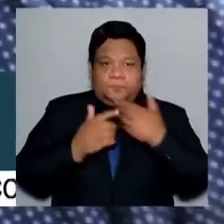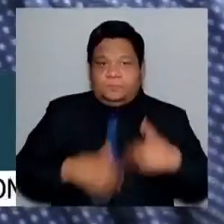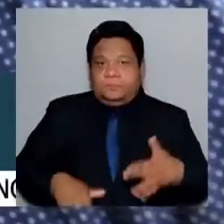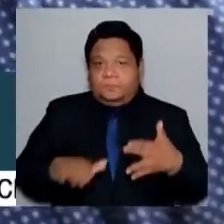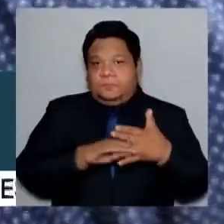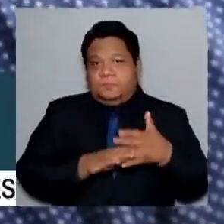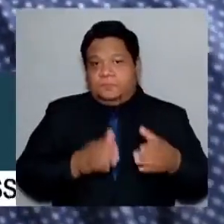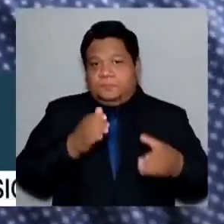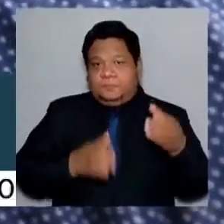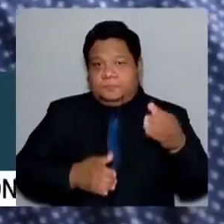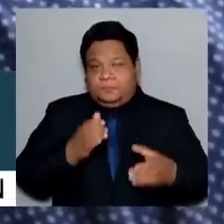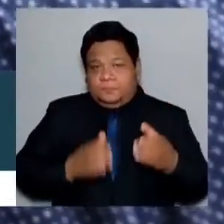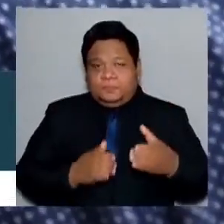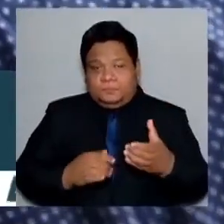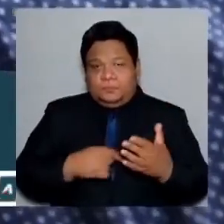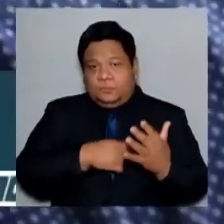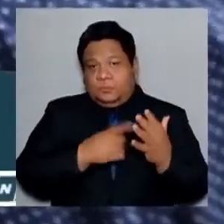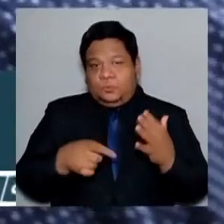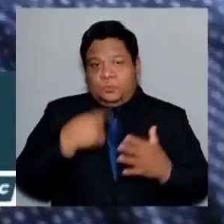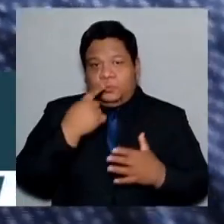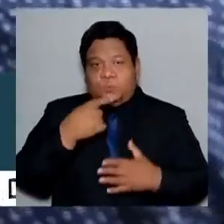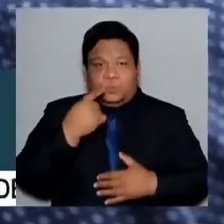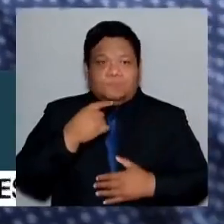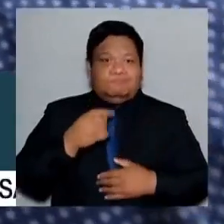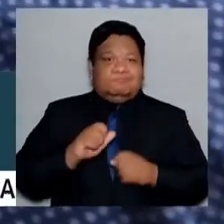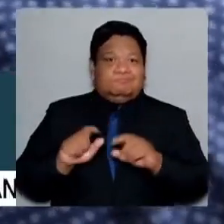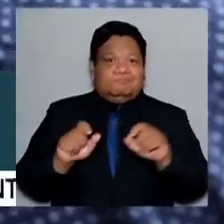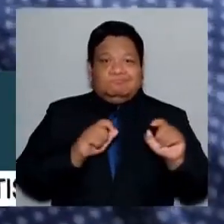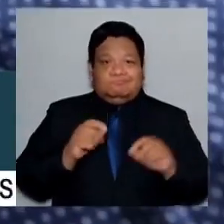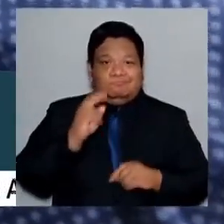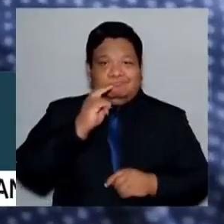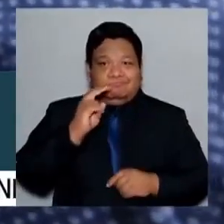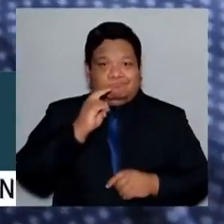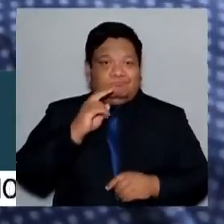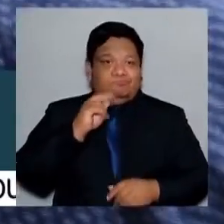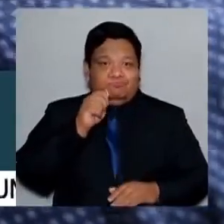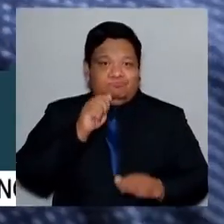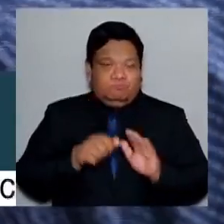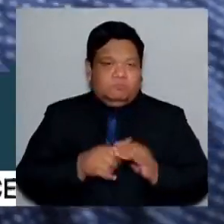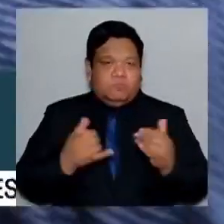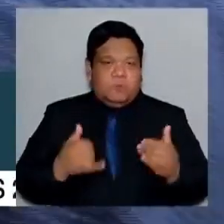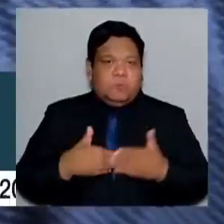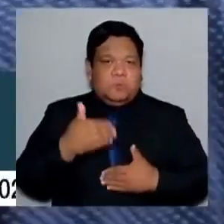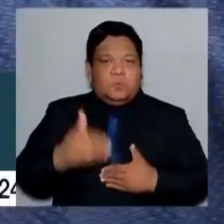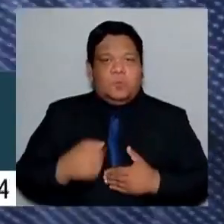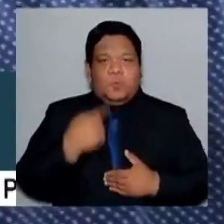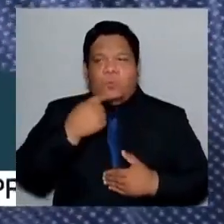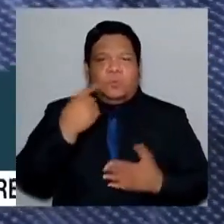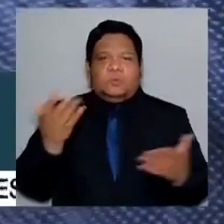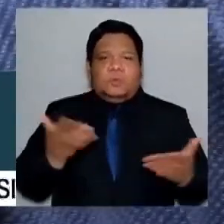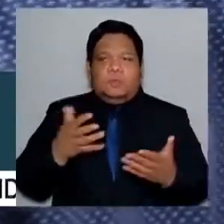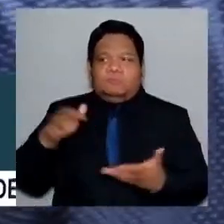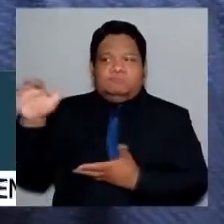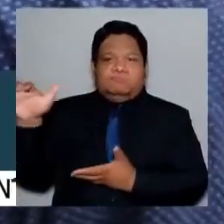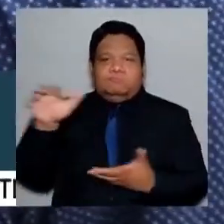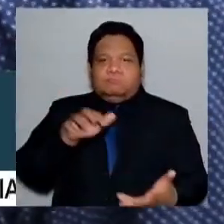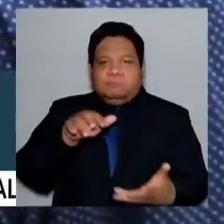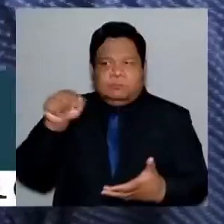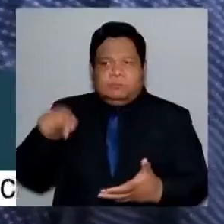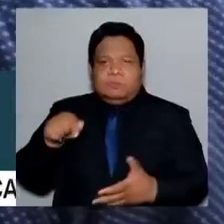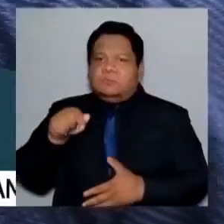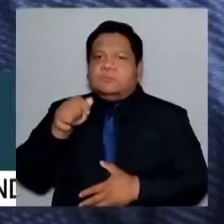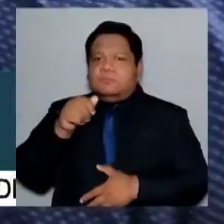behind the illicit tobacco trade, Lumagi says that they will now come after the main source of the smuggled cigarettes with the help of other